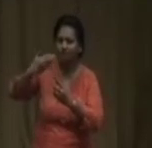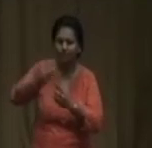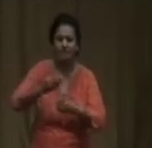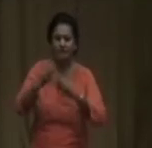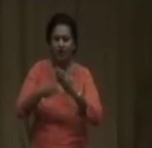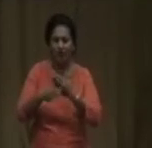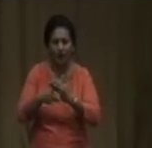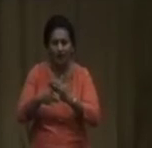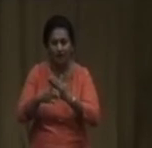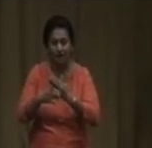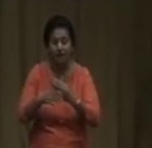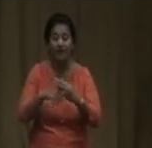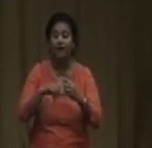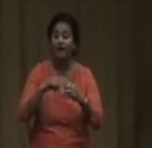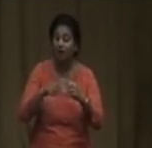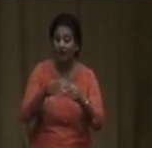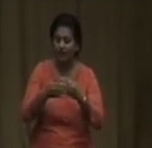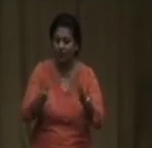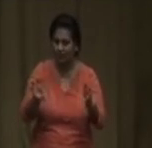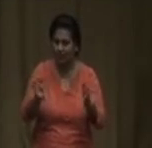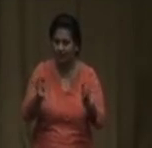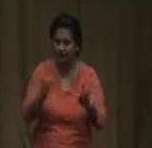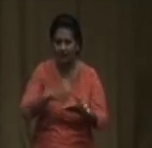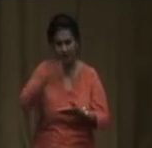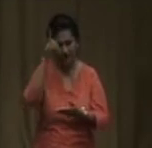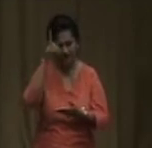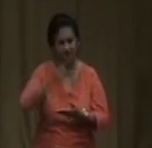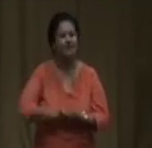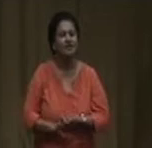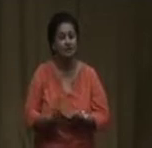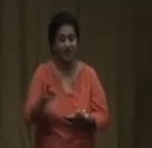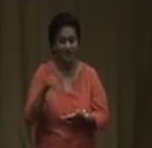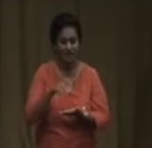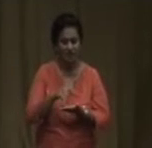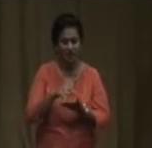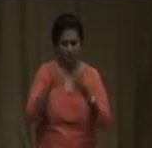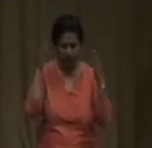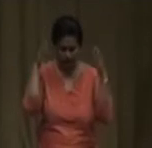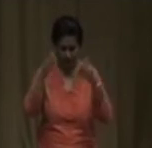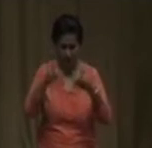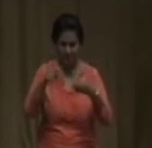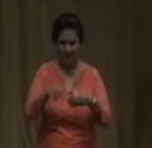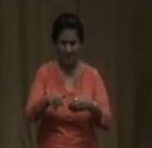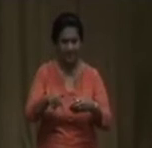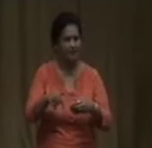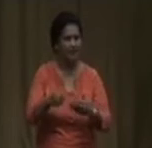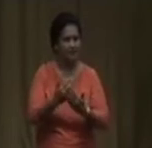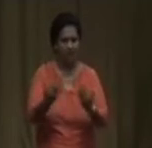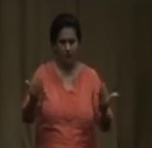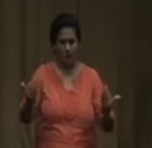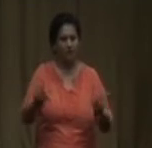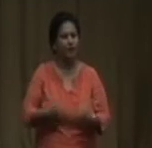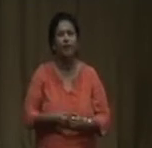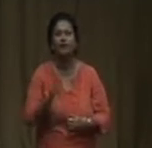that open education has played as a central theme at these fora. So what I'd like to do today